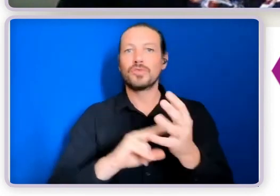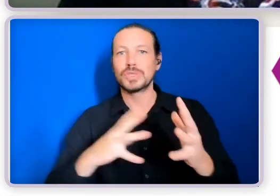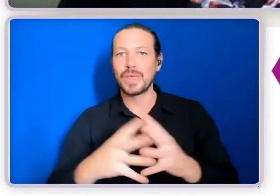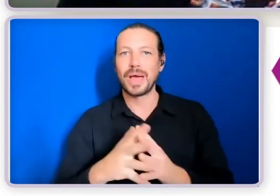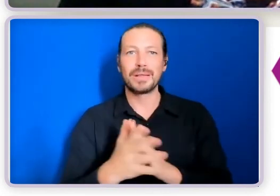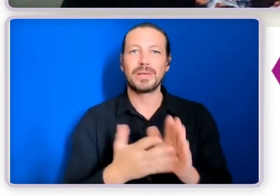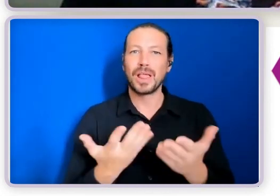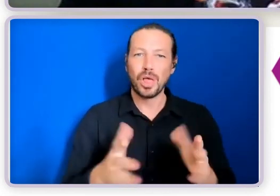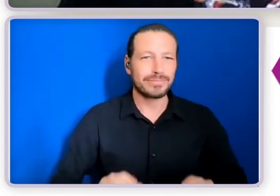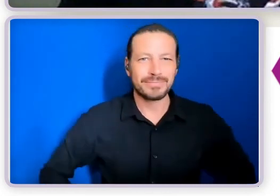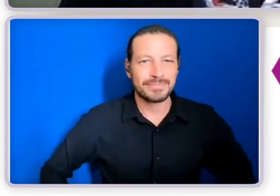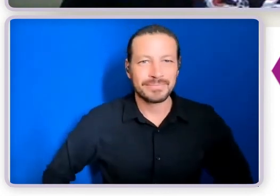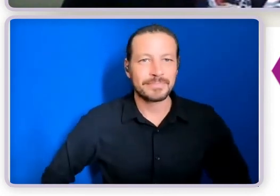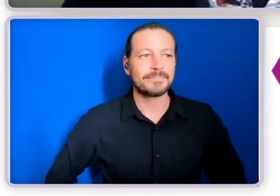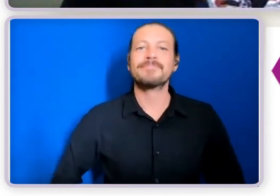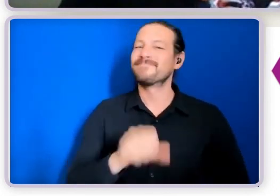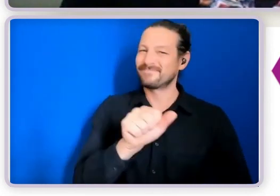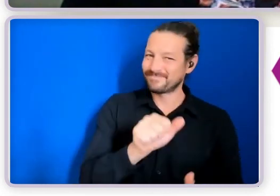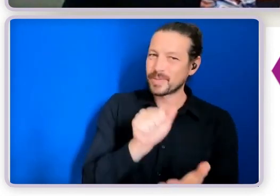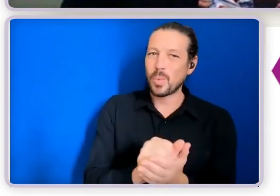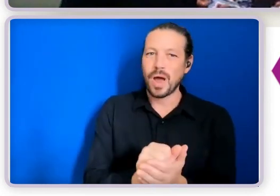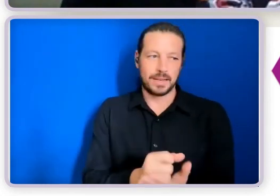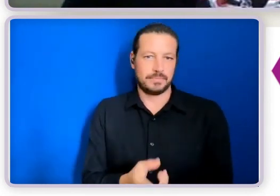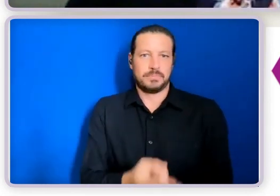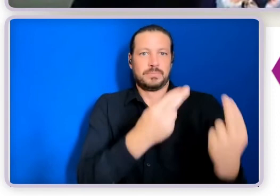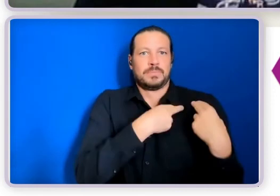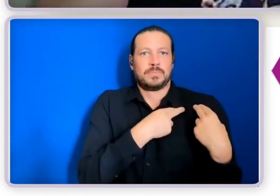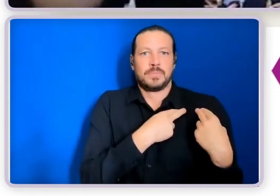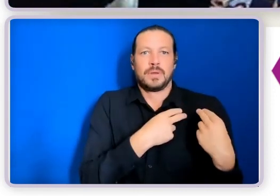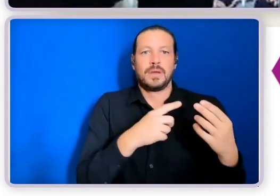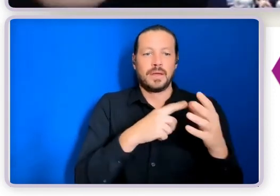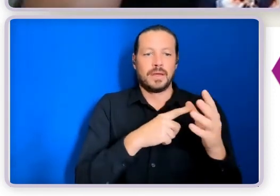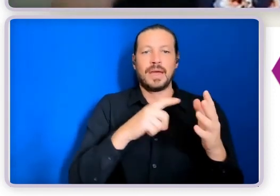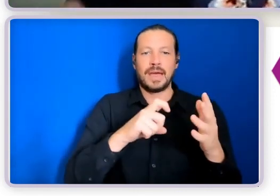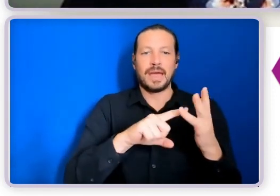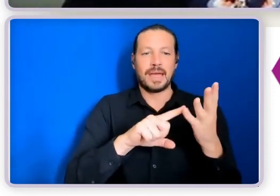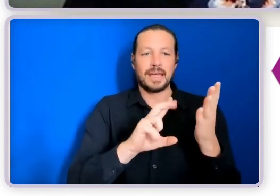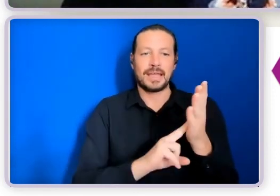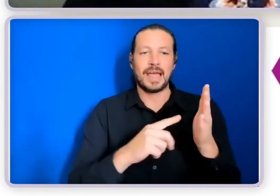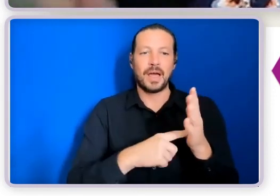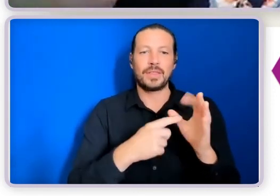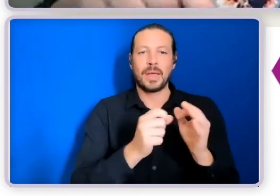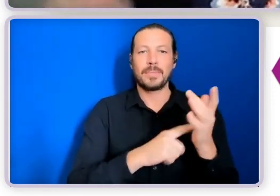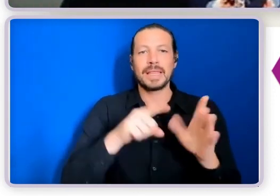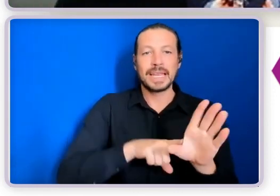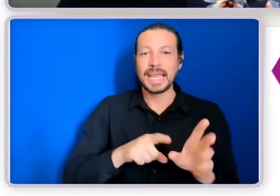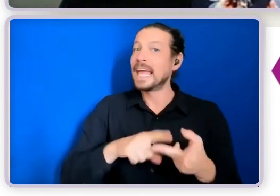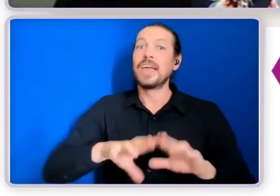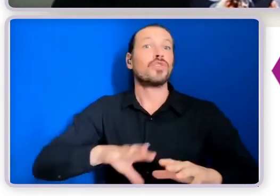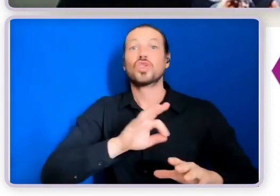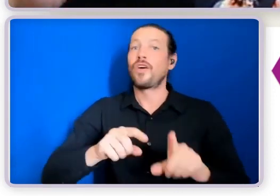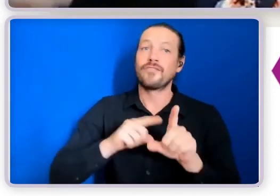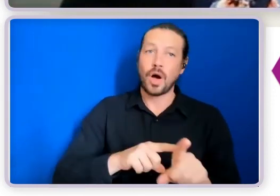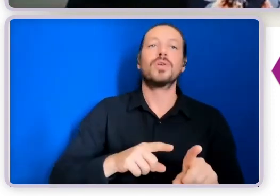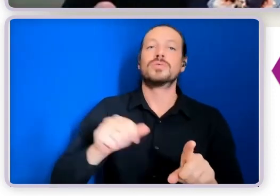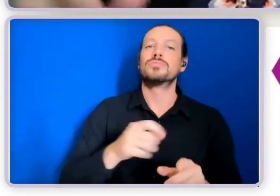Absolutely, and accountability would be a good thing as well. Consequences too. Mm. The next question's a long one, so I'm going to read them from a